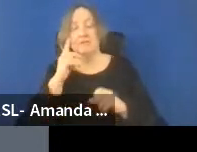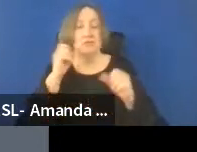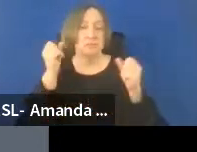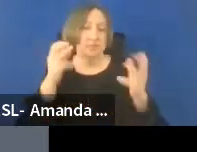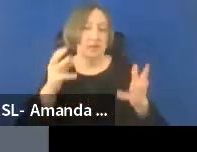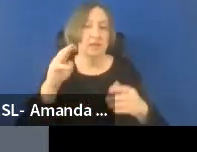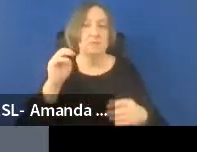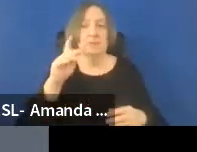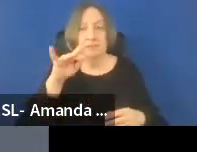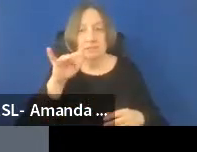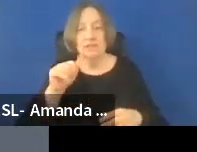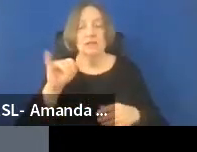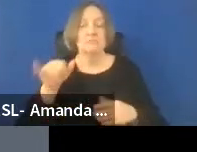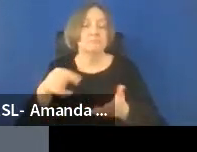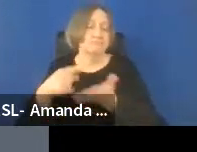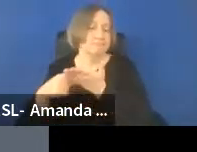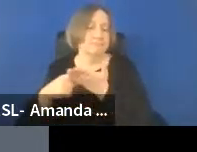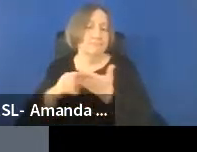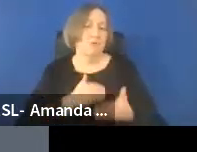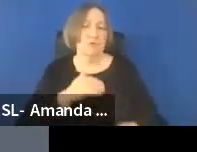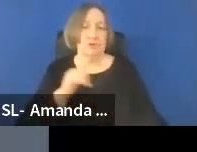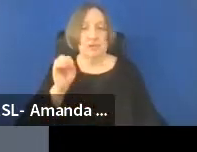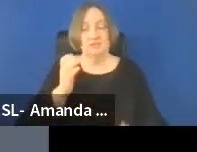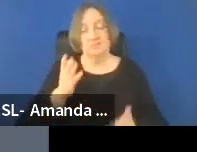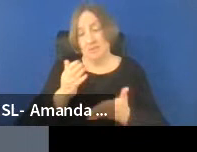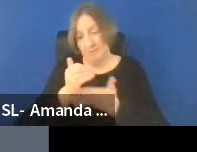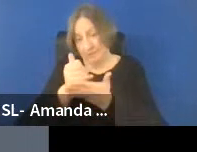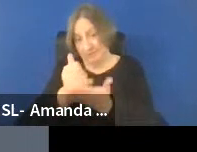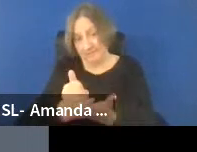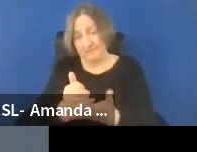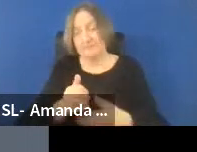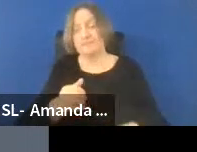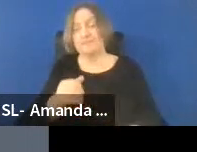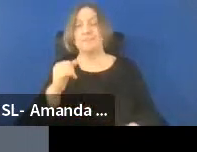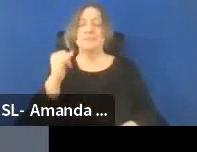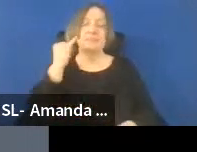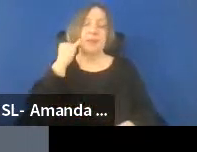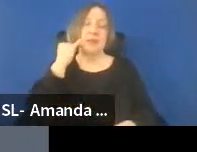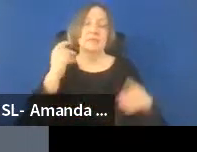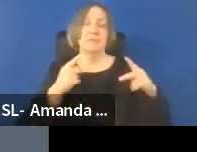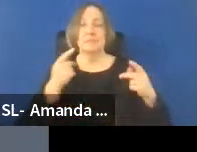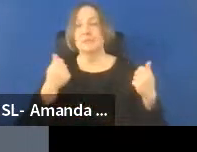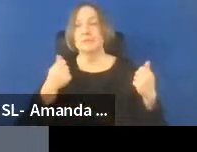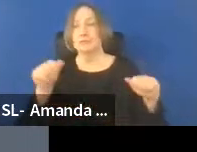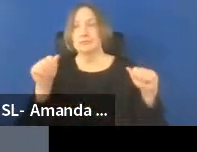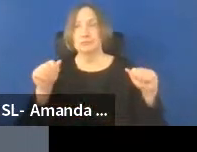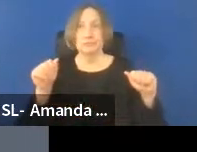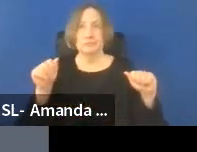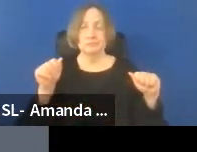have covered some of our cases that can be helpful, I think, when people are trying to,